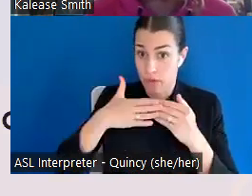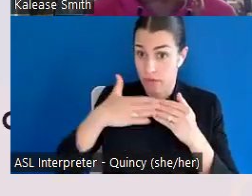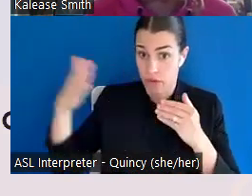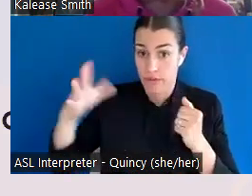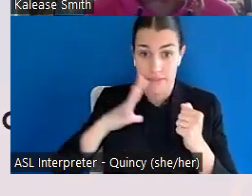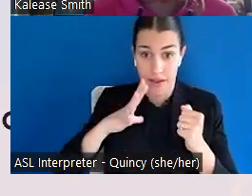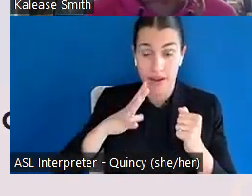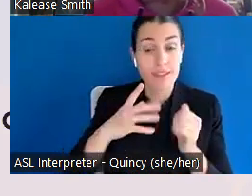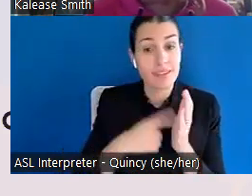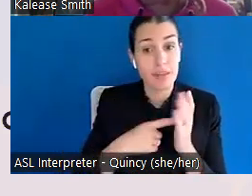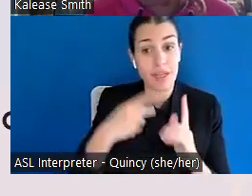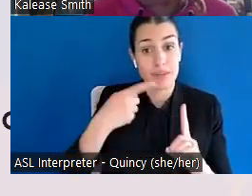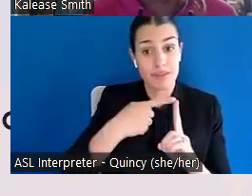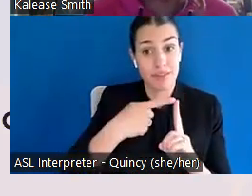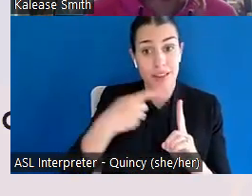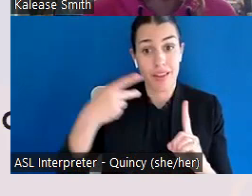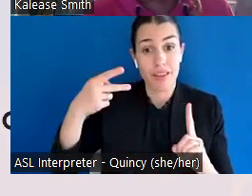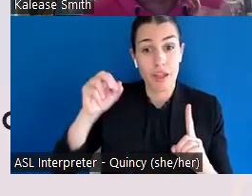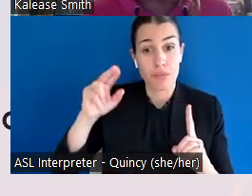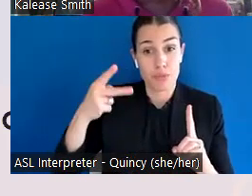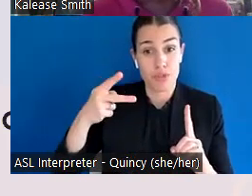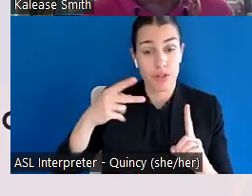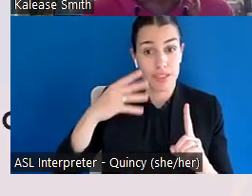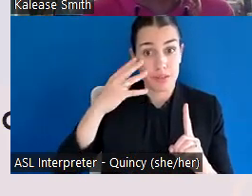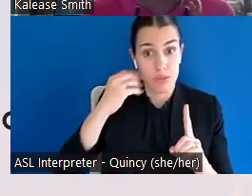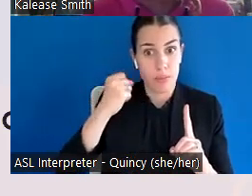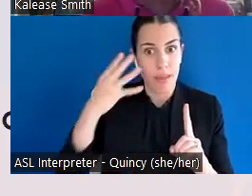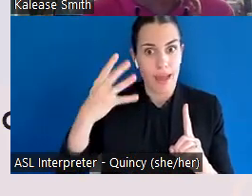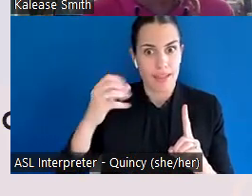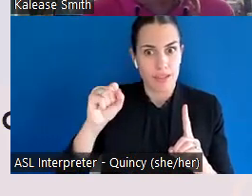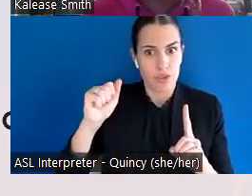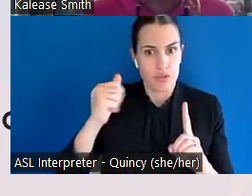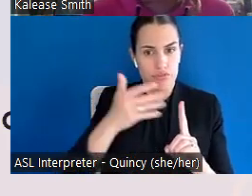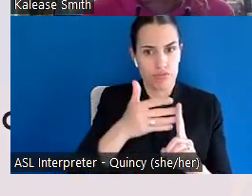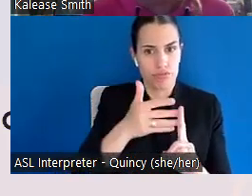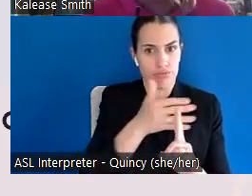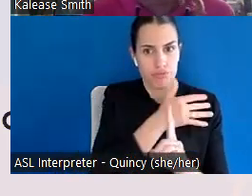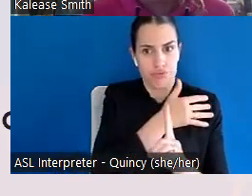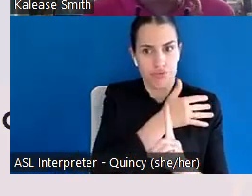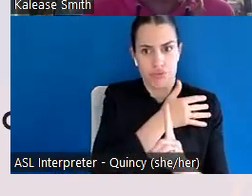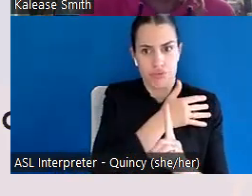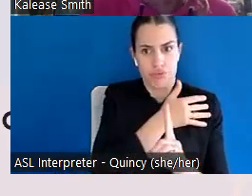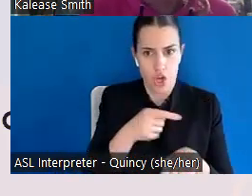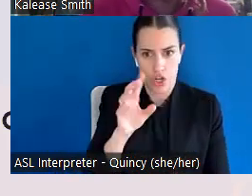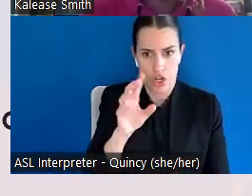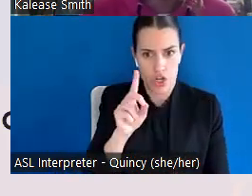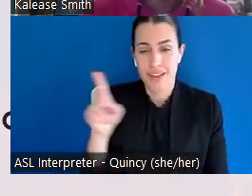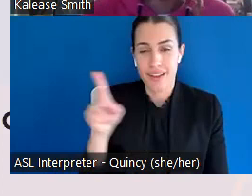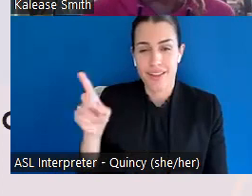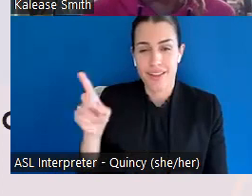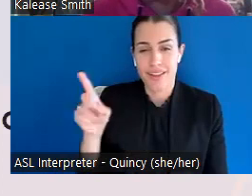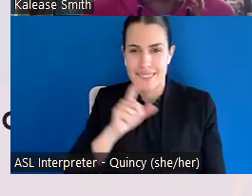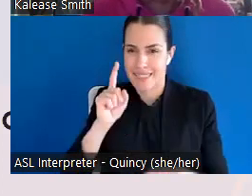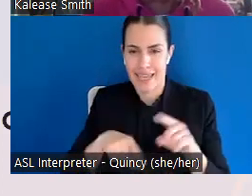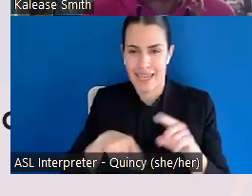the perpetrator has committed so many sexual assaults and has such a long rap record that the police can't let it go. They have to follow through